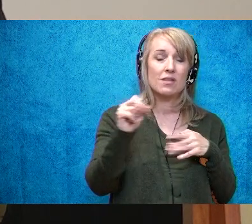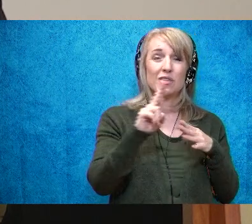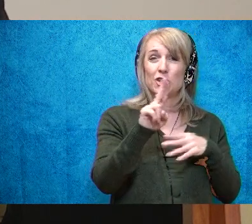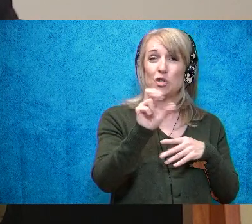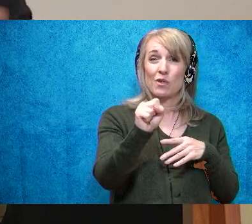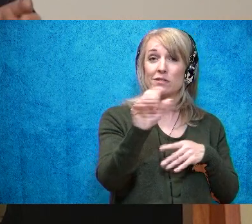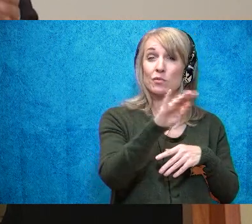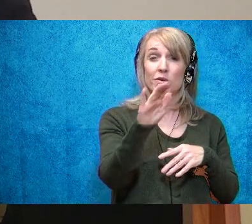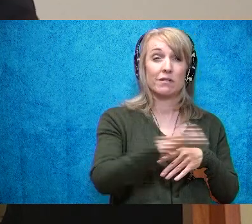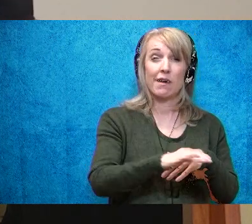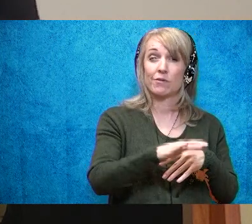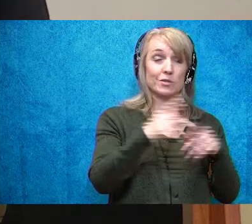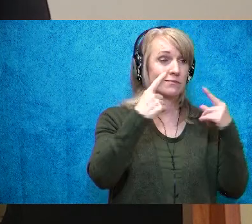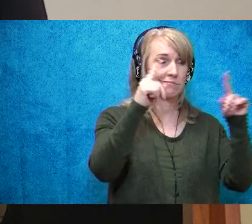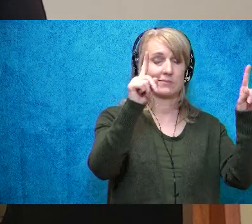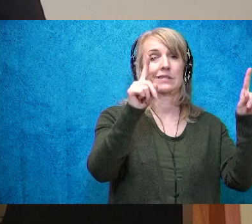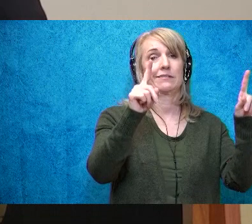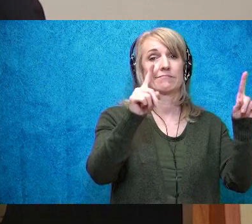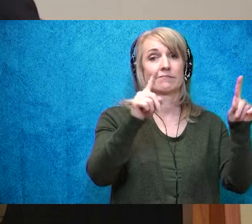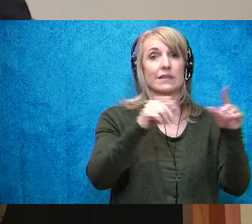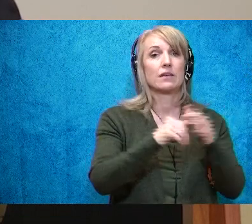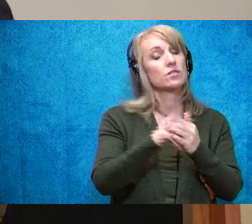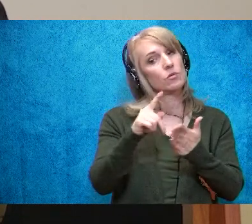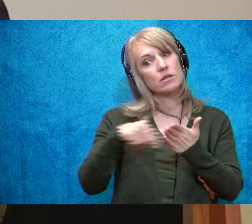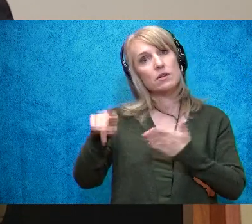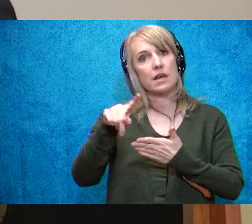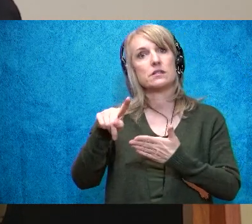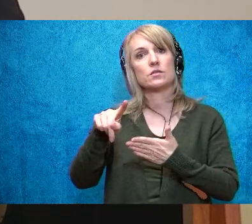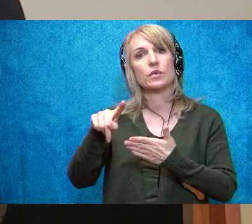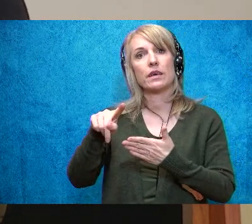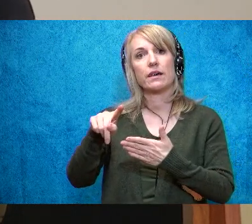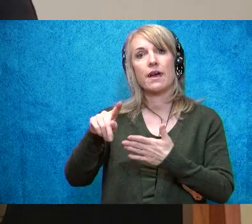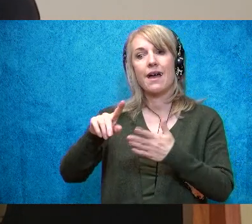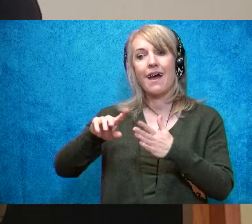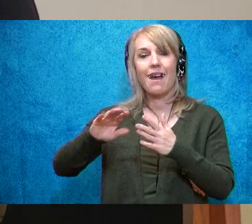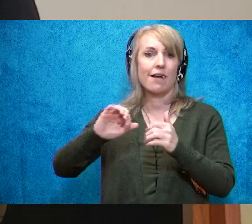said, again, next week is how America mobilized, how we